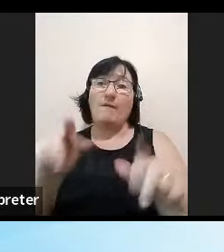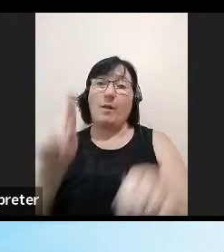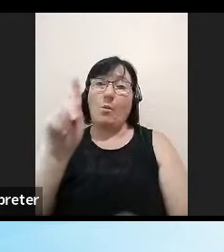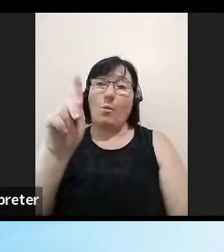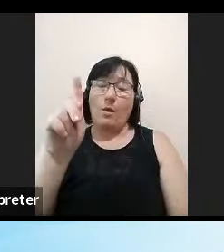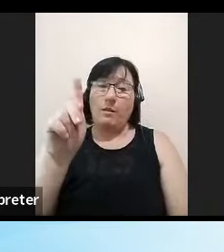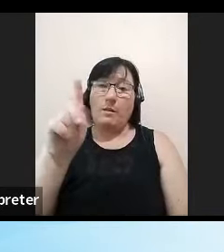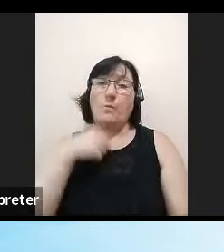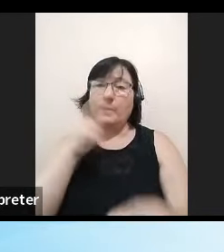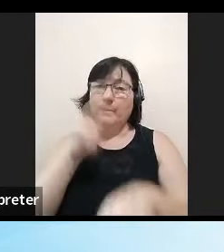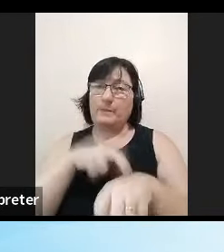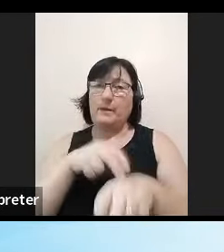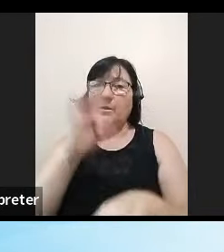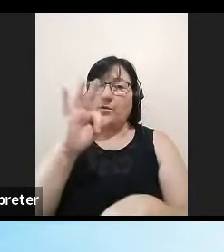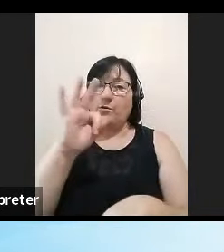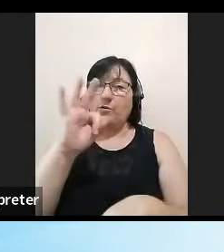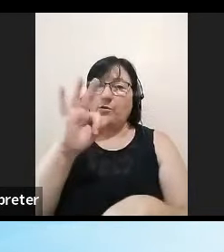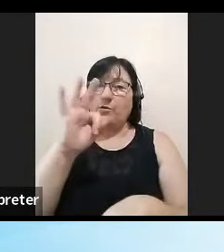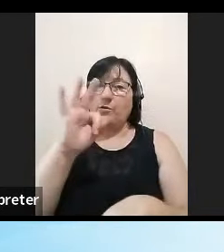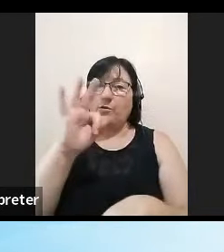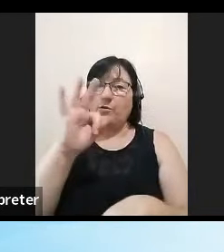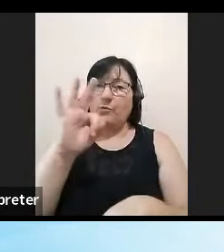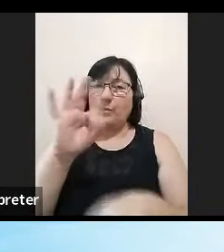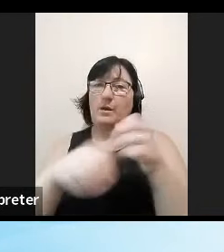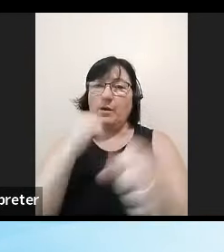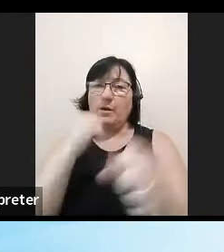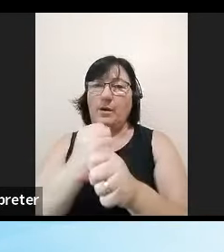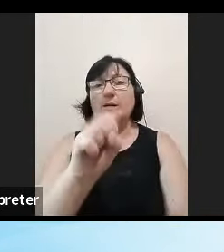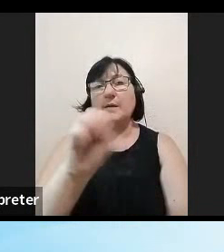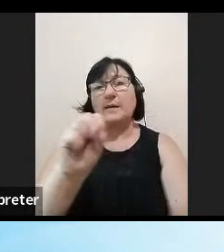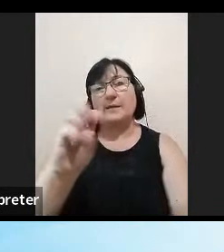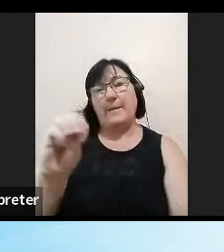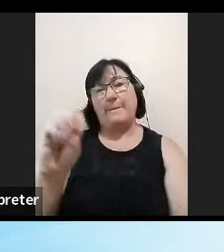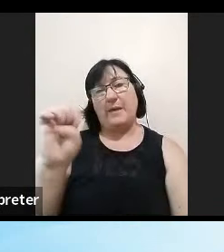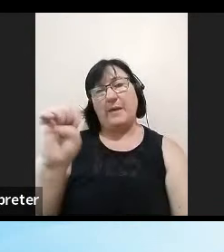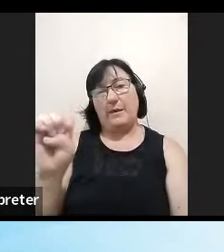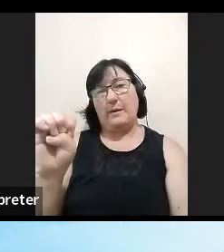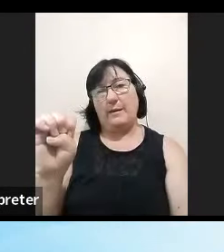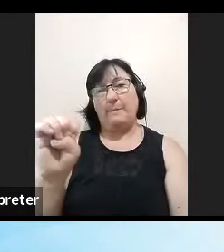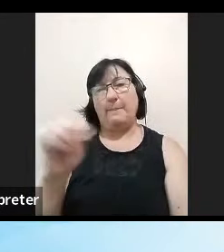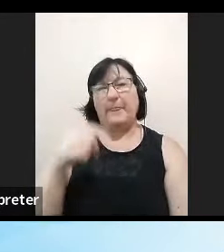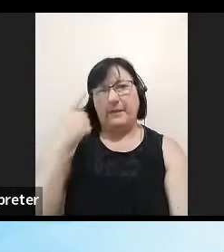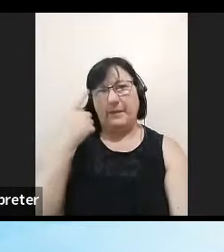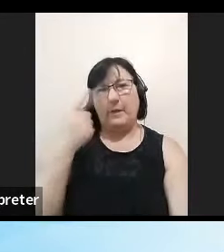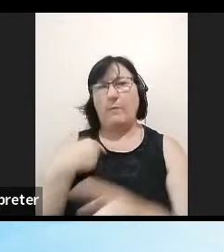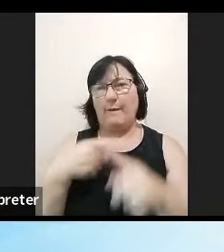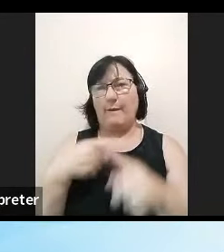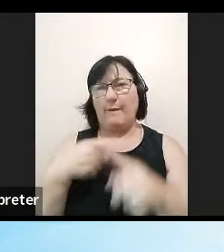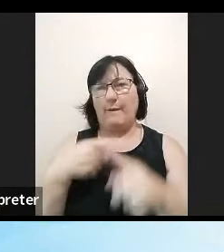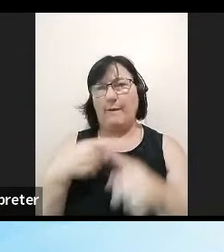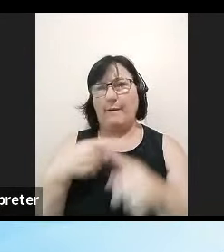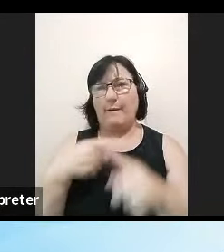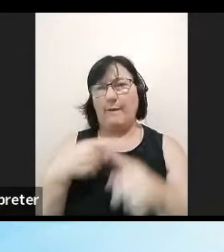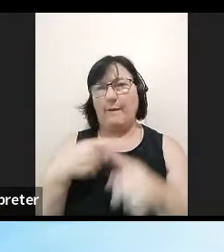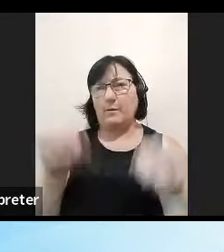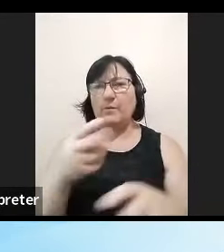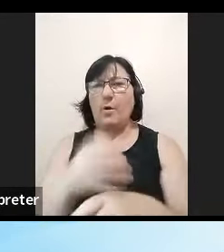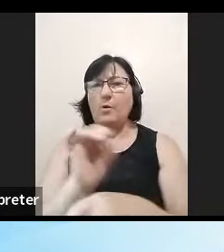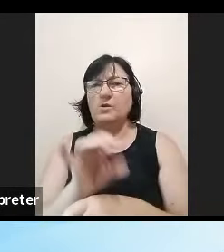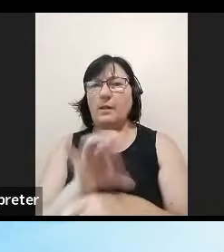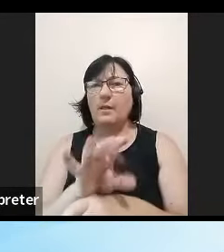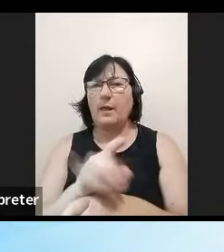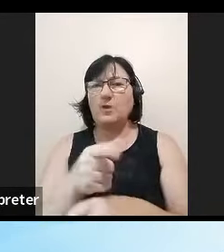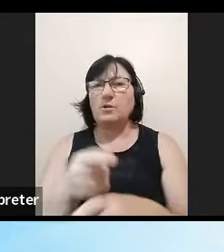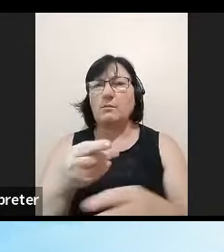for SMMEs, we have, I think we have agreed with the consultative forum that indeed we will reduce that period to 1